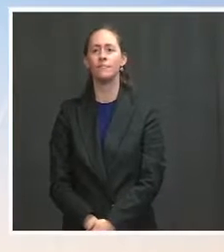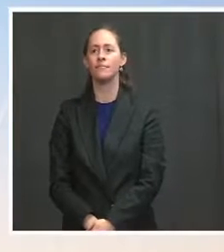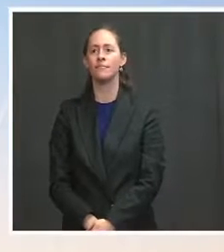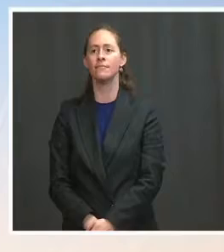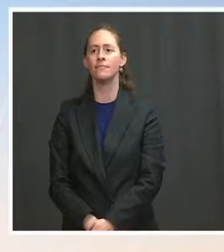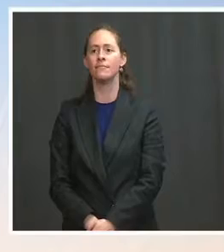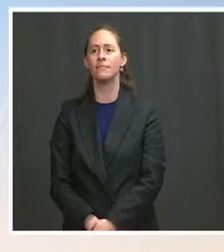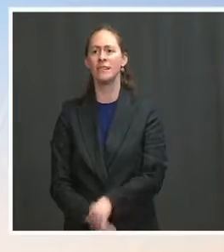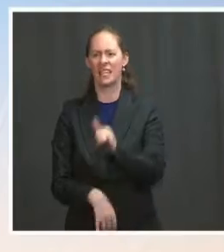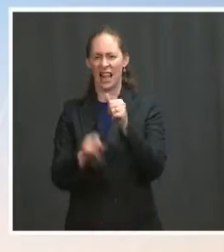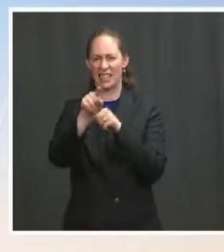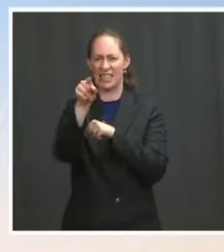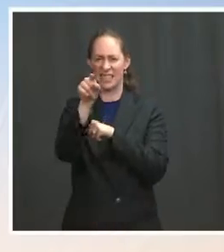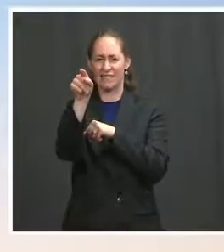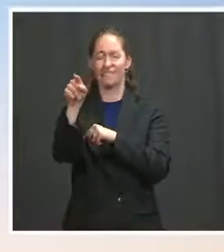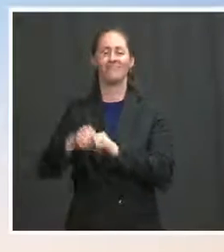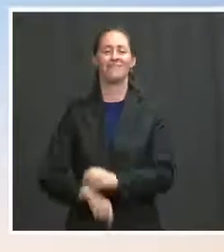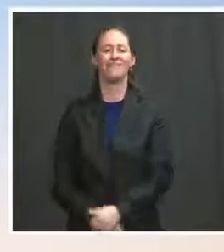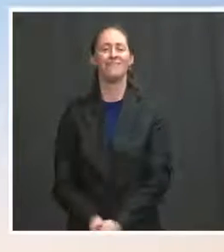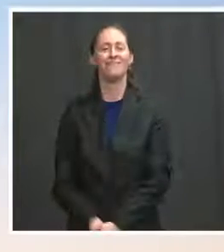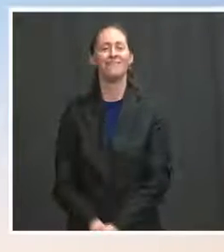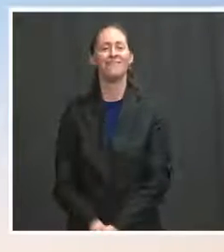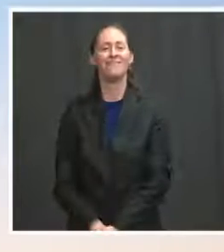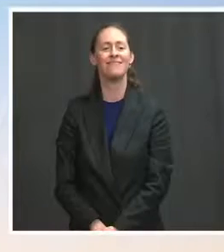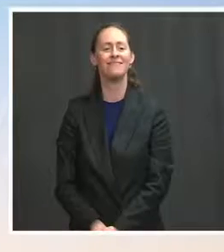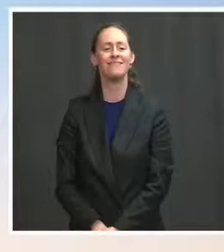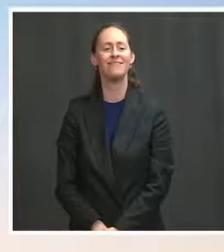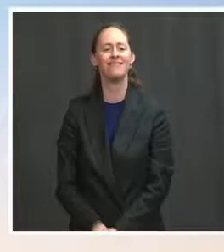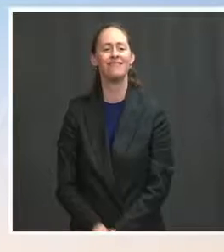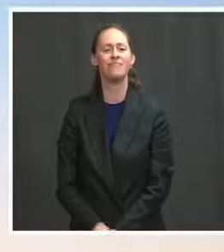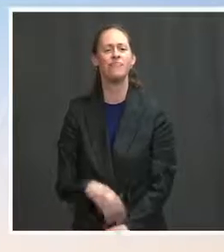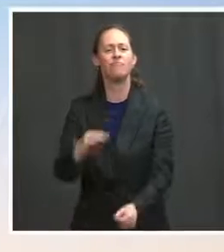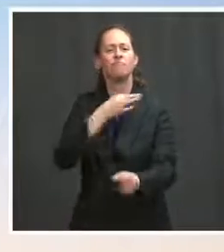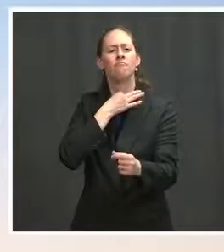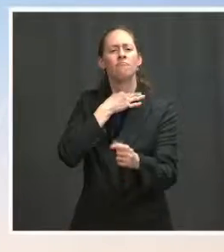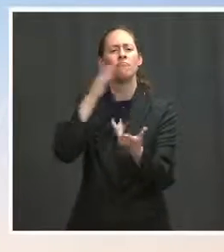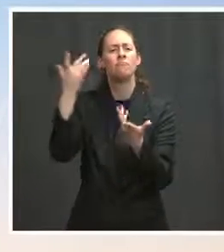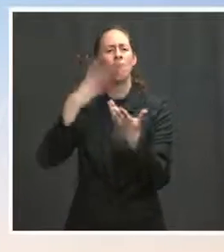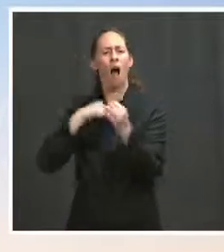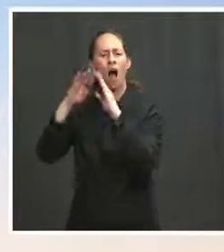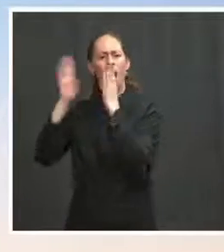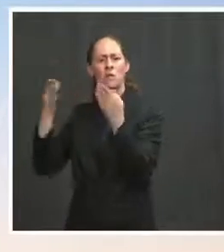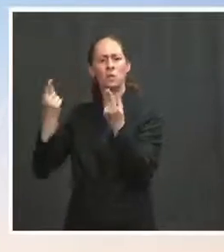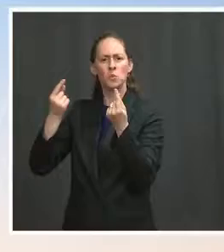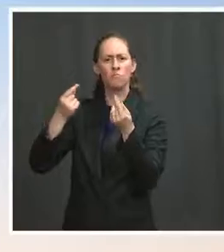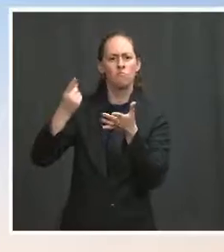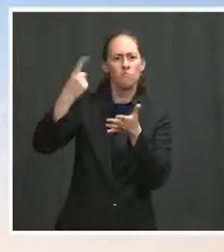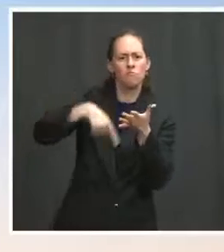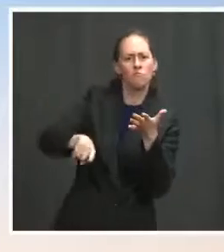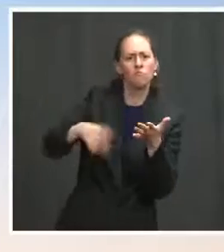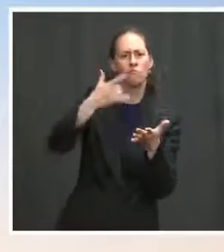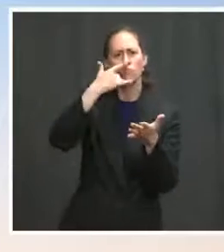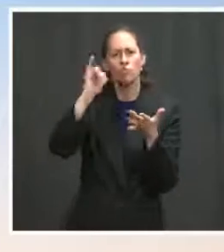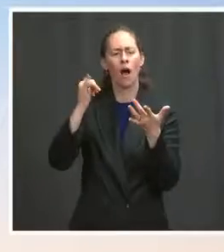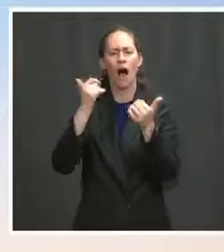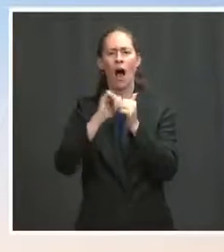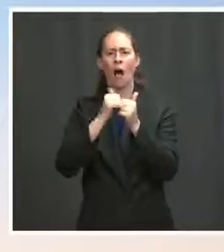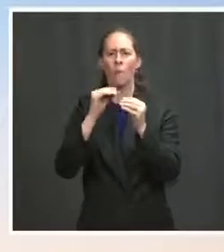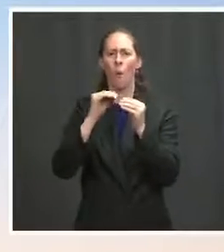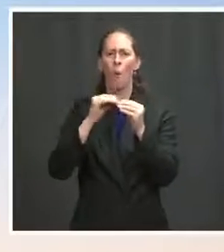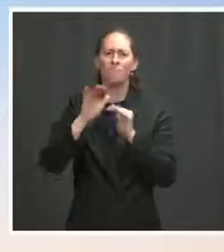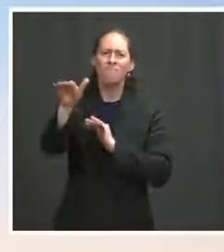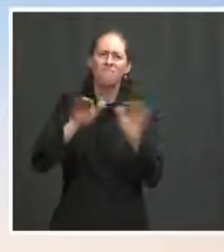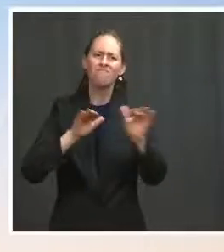you, I promise. Go ahead. Can you offer more specifics about what the President and the White House will do over the next week to continue to boost support for this infrastructure bill?